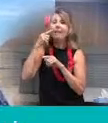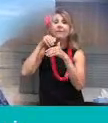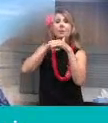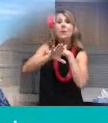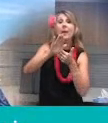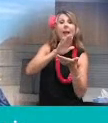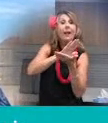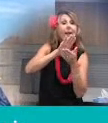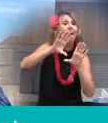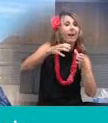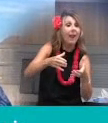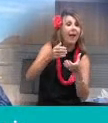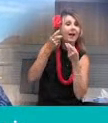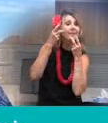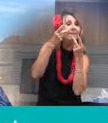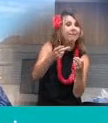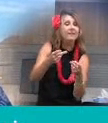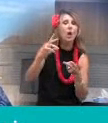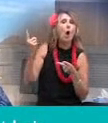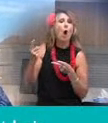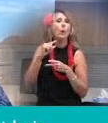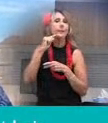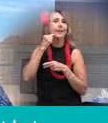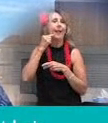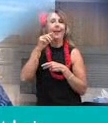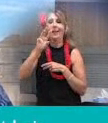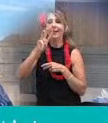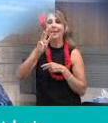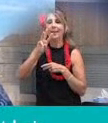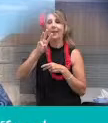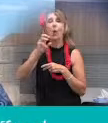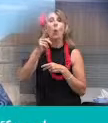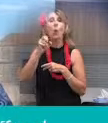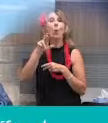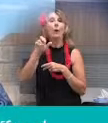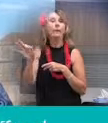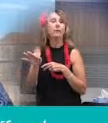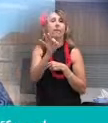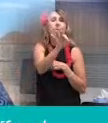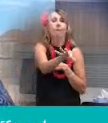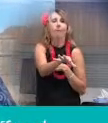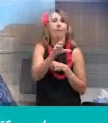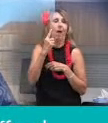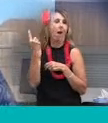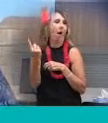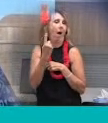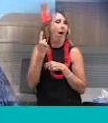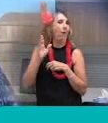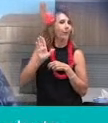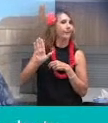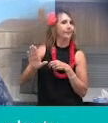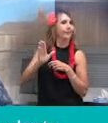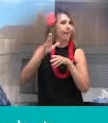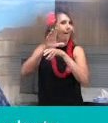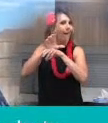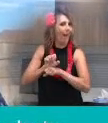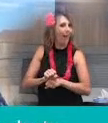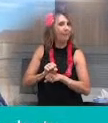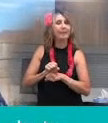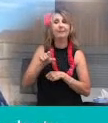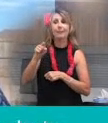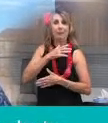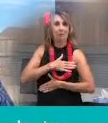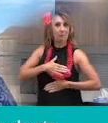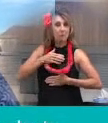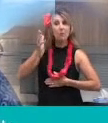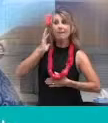him after a visit with a coworker. He is most proud of his friendships that he's built over the years with both staff and students, and enjoys bumping